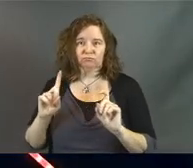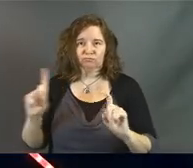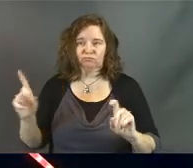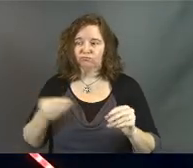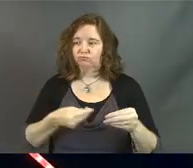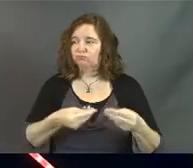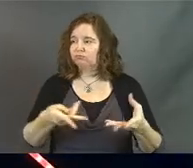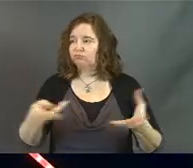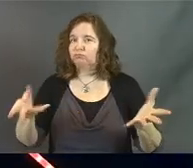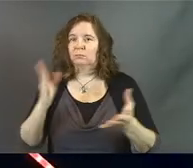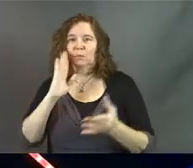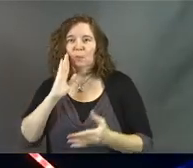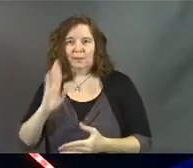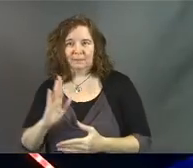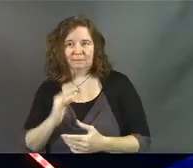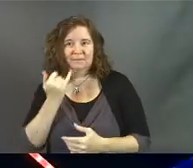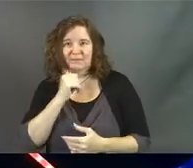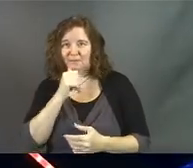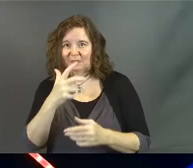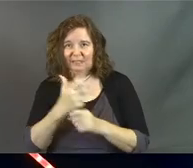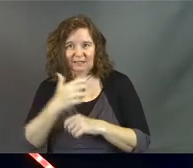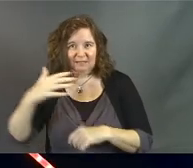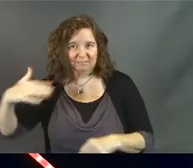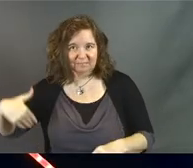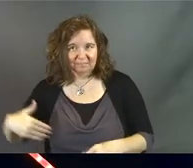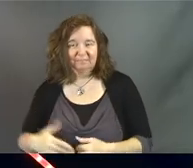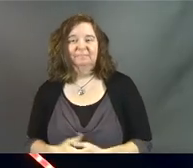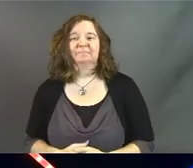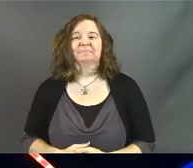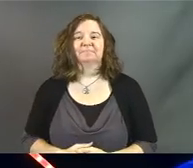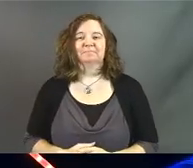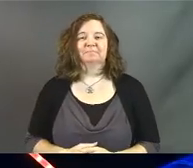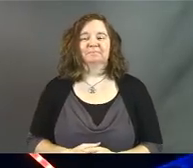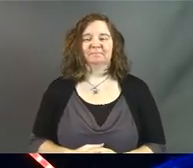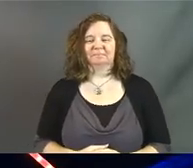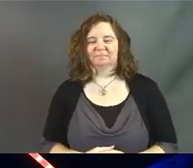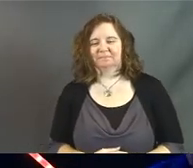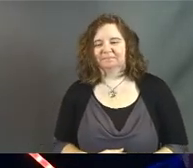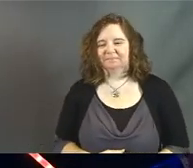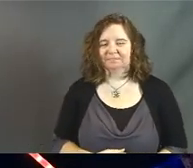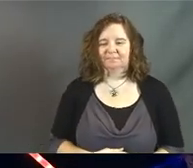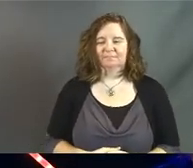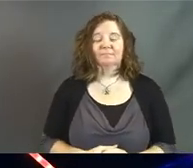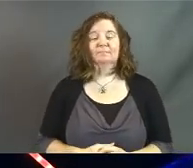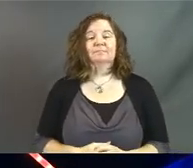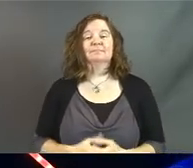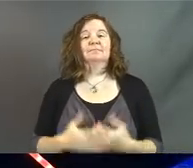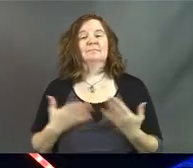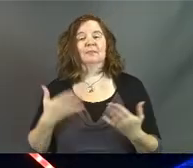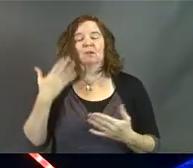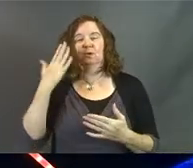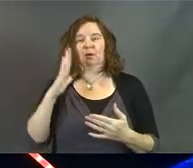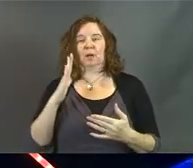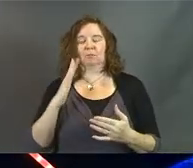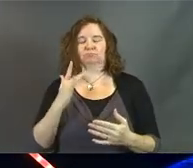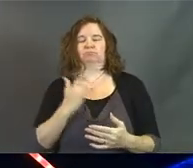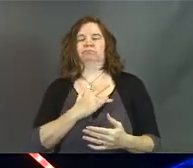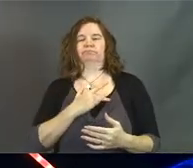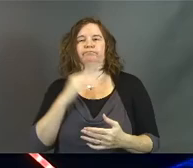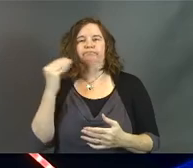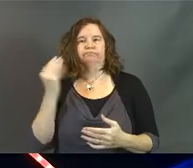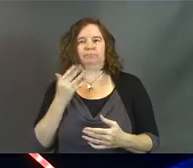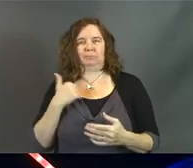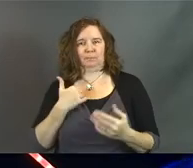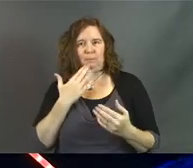they will come around to make sure that you get a communion cup. So God laid it on my heart this